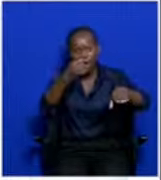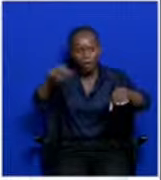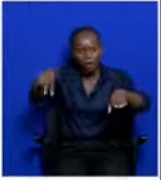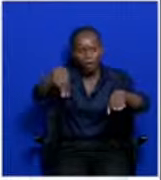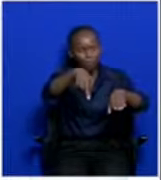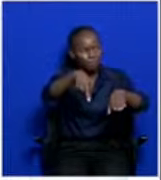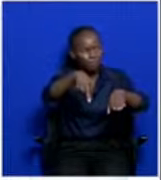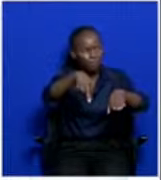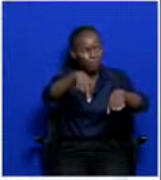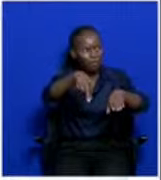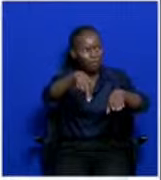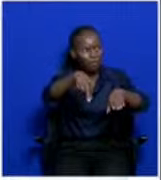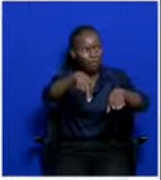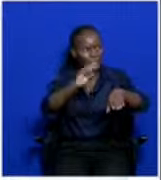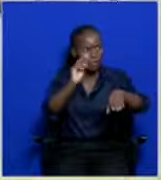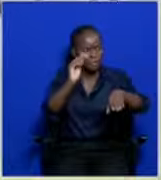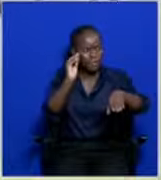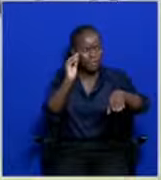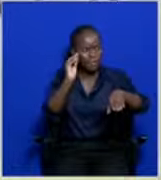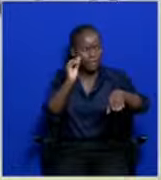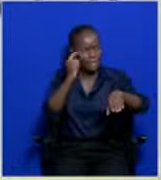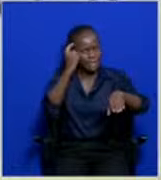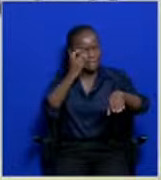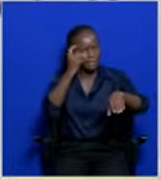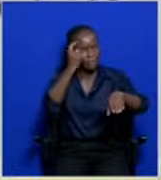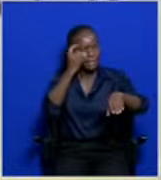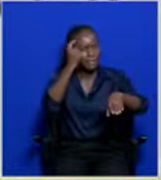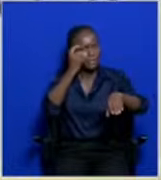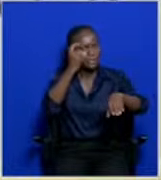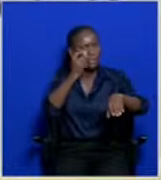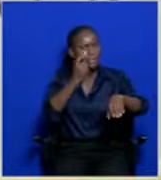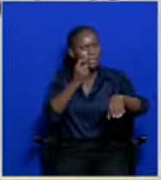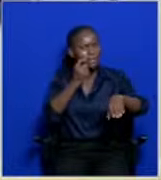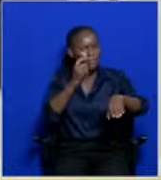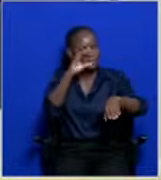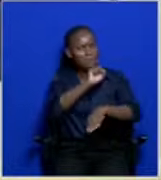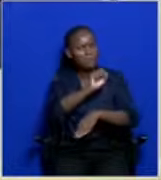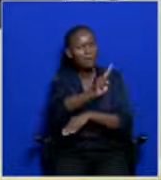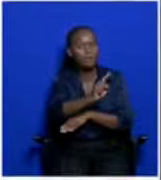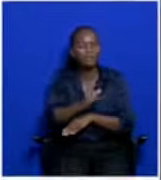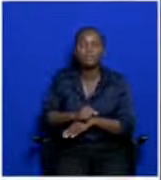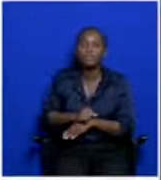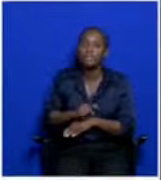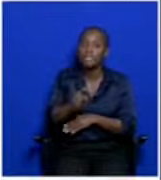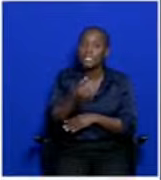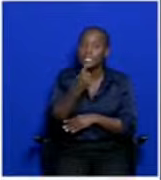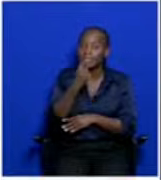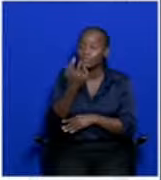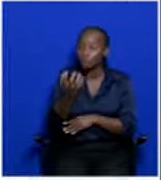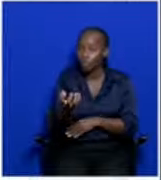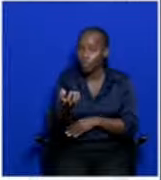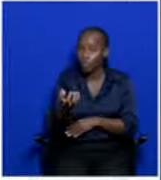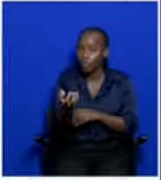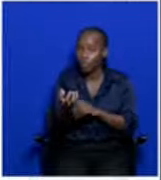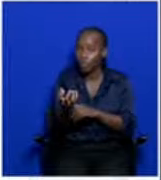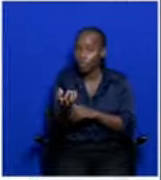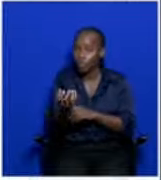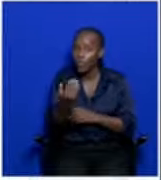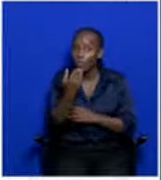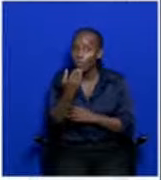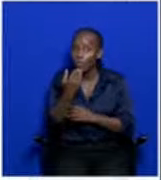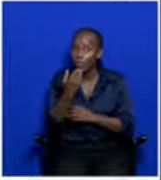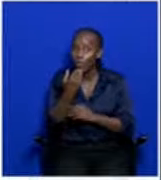this precious stone that we are talking about, Mackenzie would have been giving that man